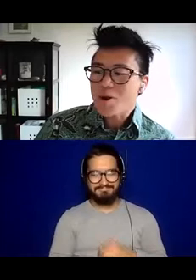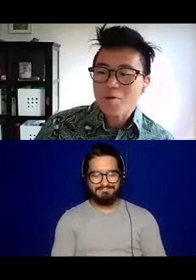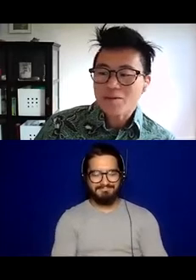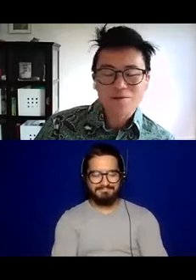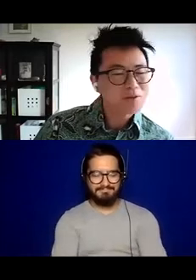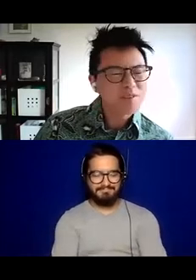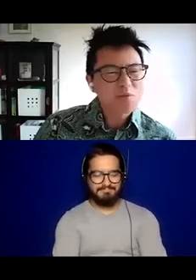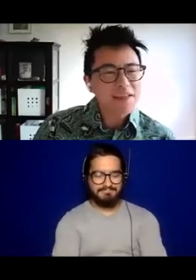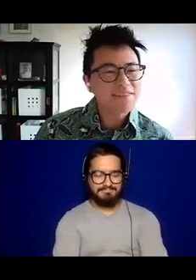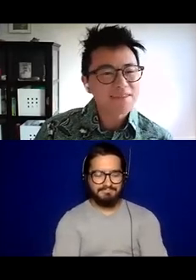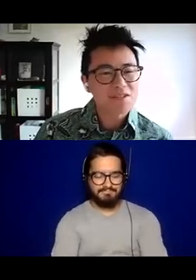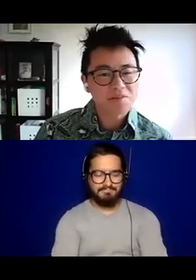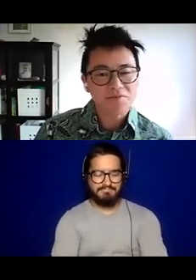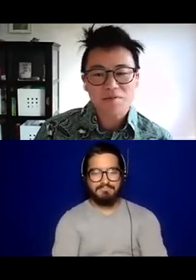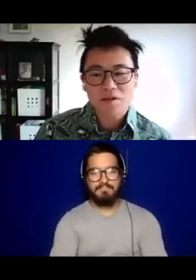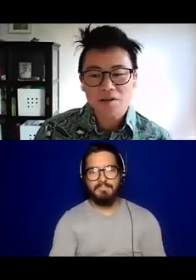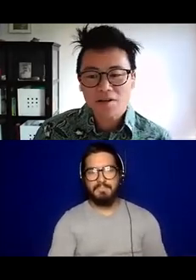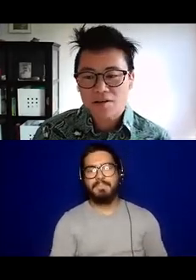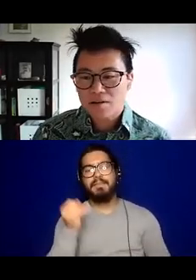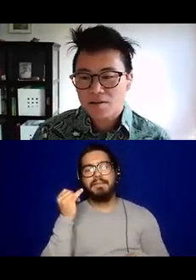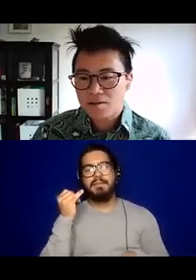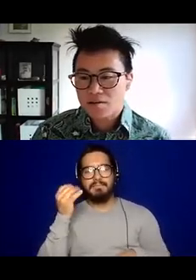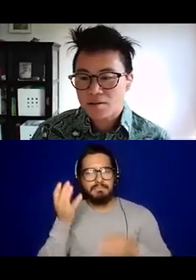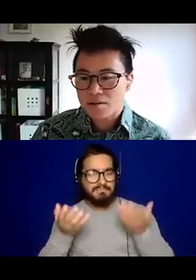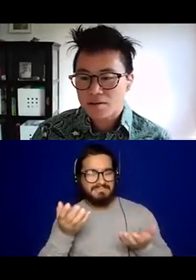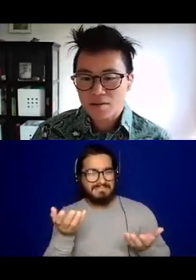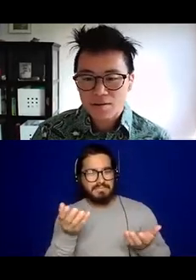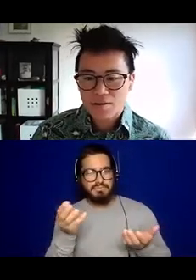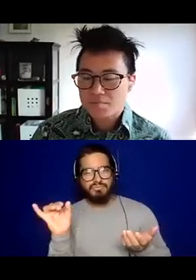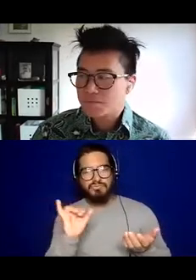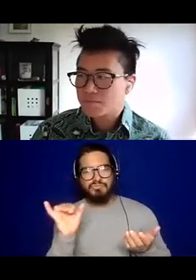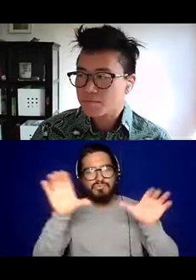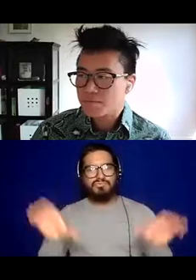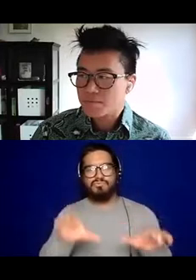Yeah, and what might you do to prevent this issue in the future?